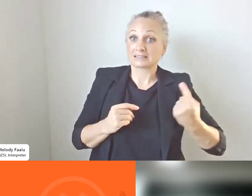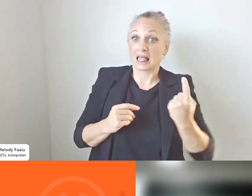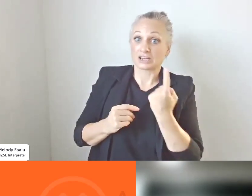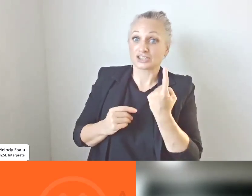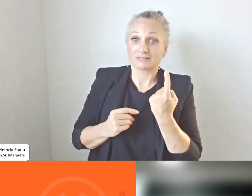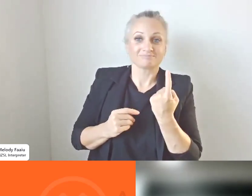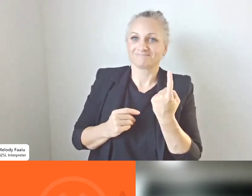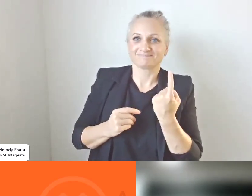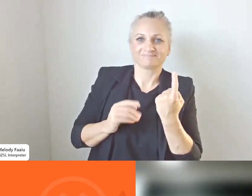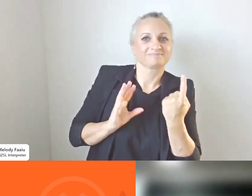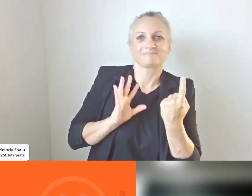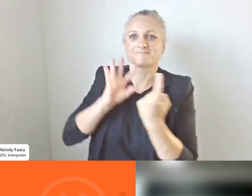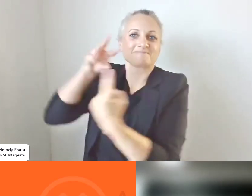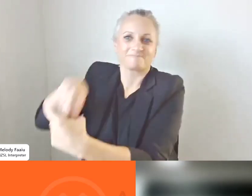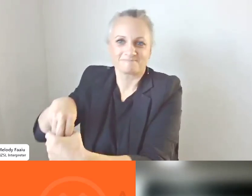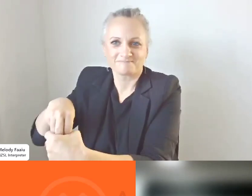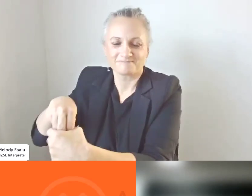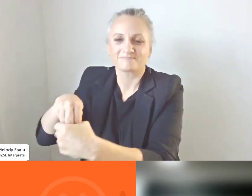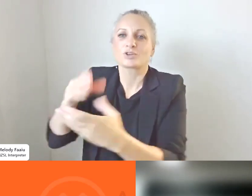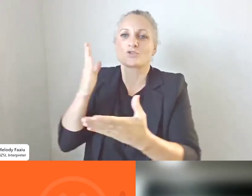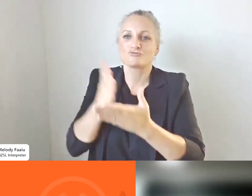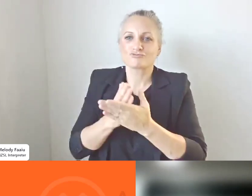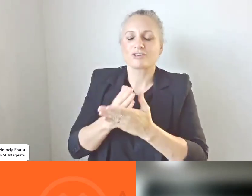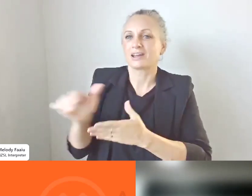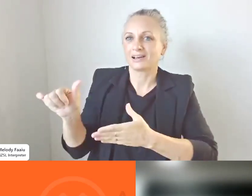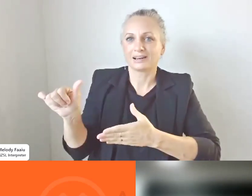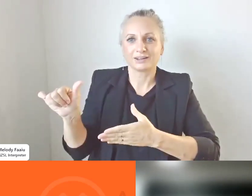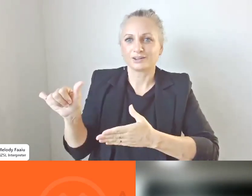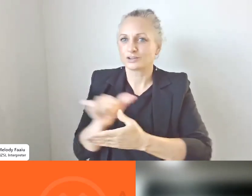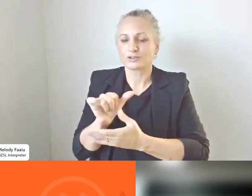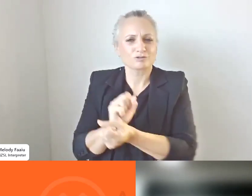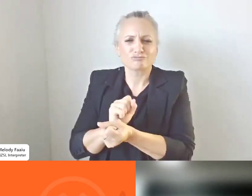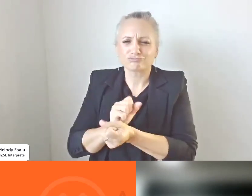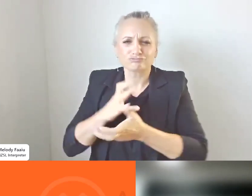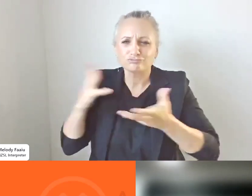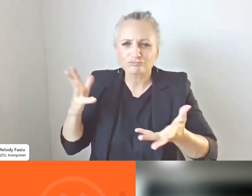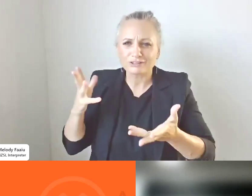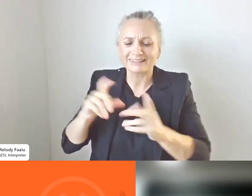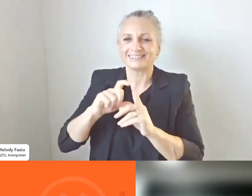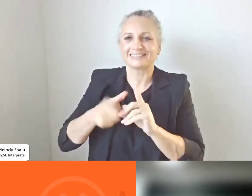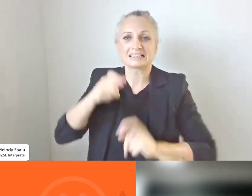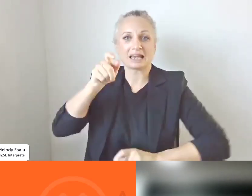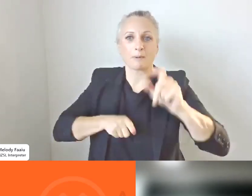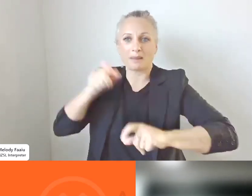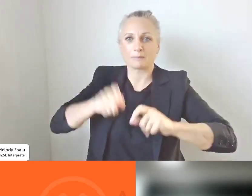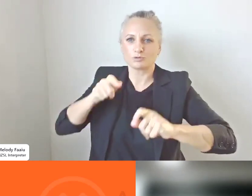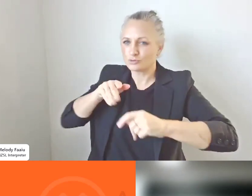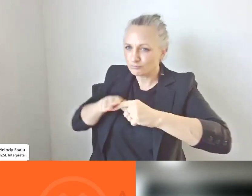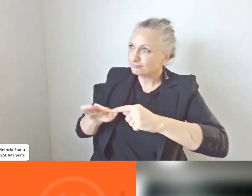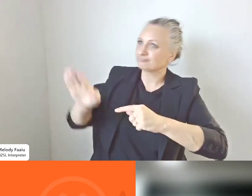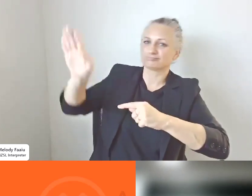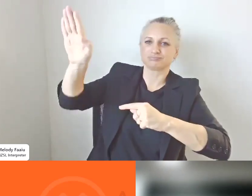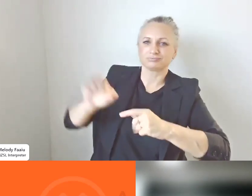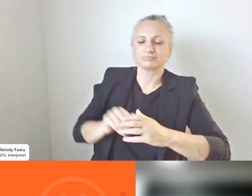potential for disabled people to thrive. Disabled people across many research papers have